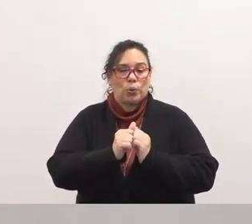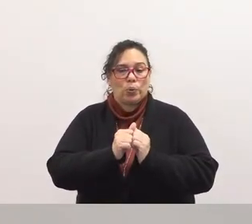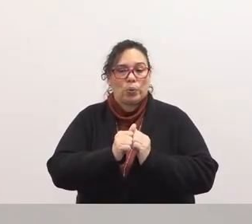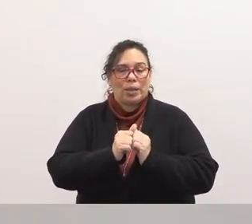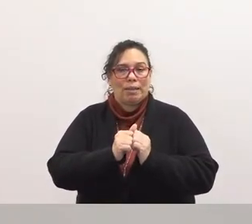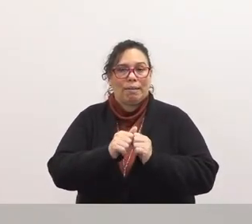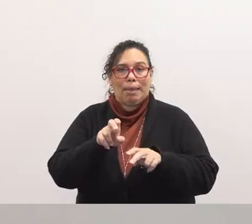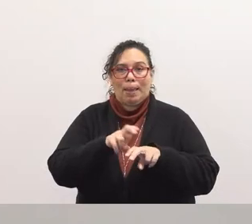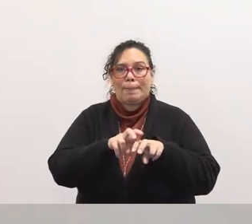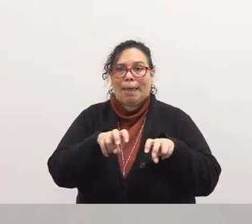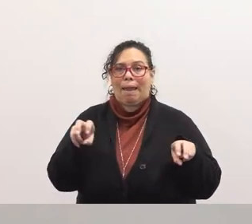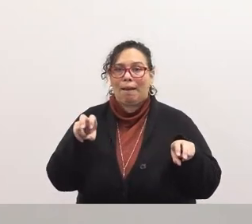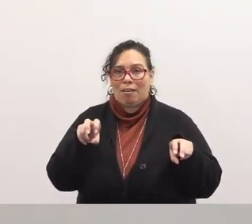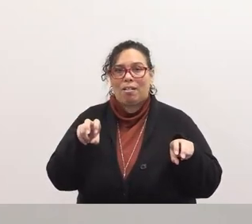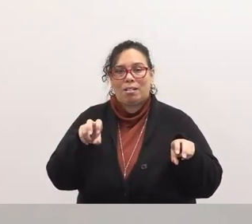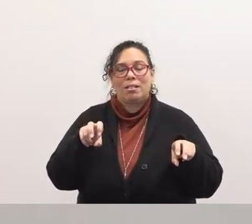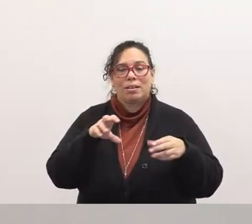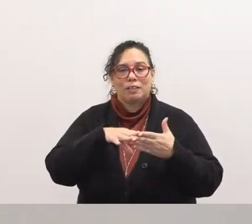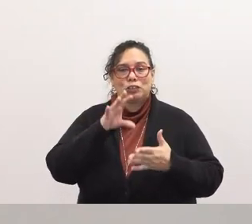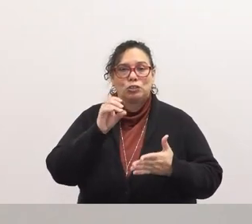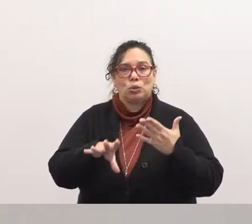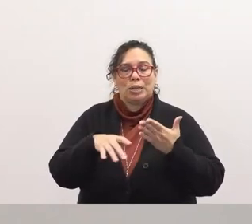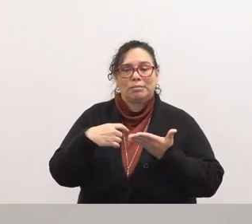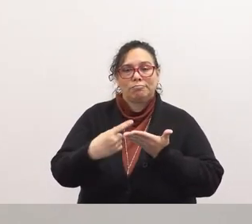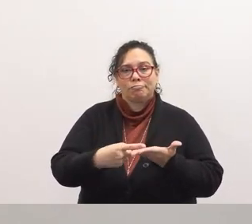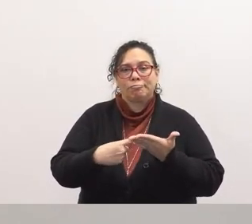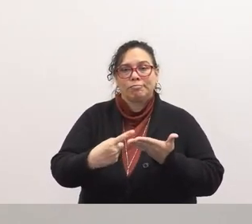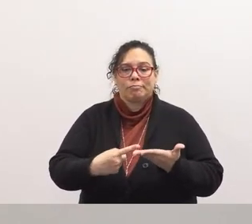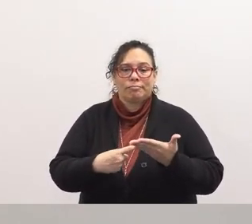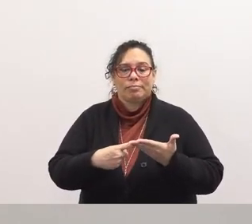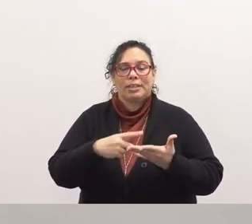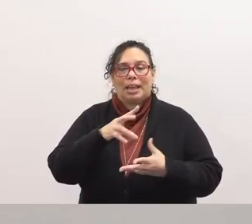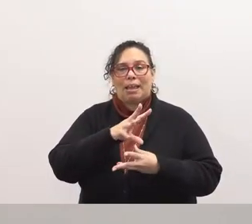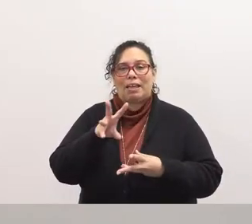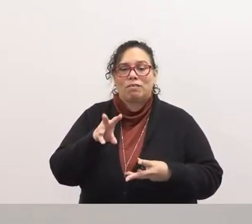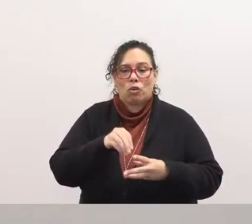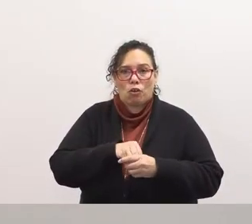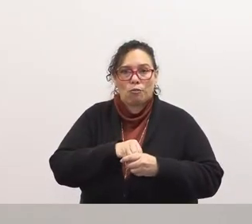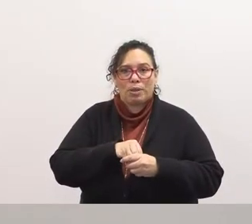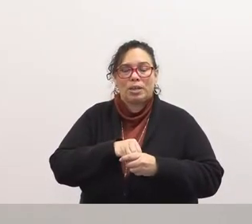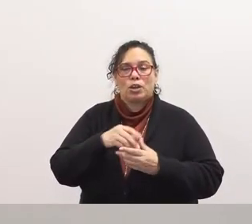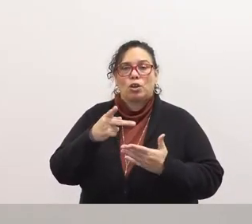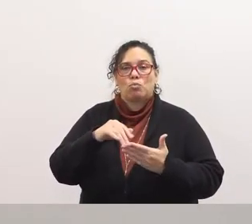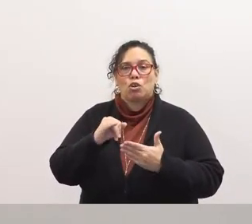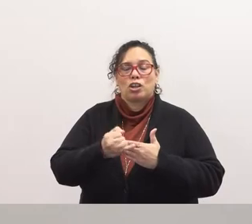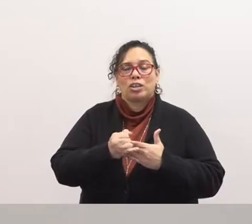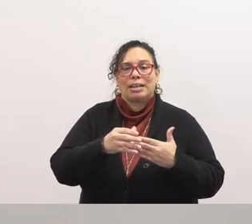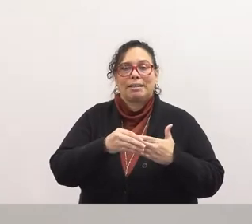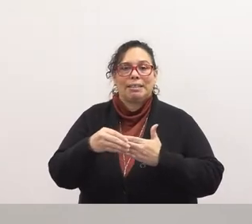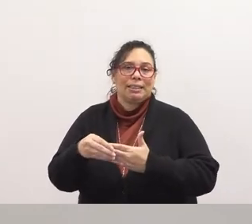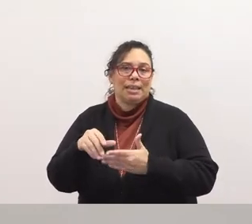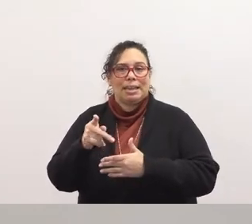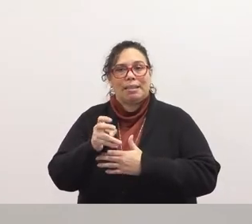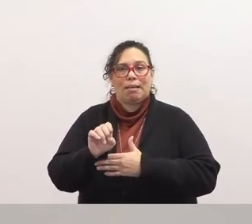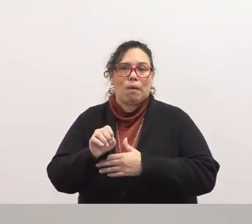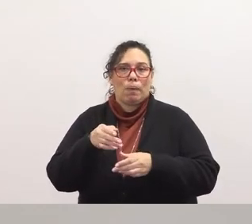panel of students, and they talked about how their involvement with Project Lead the Way